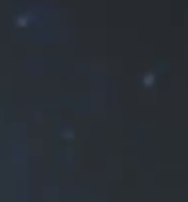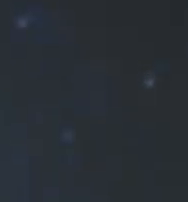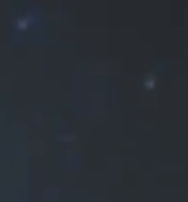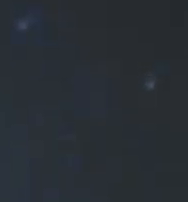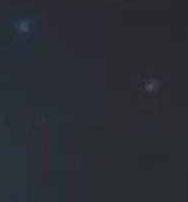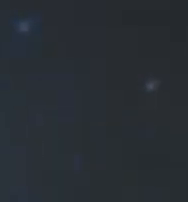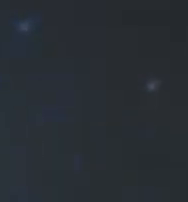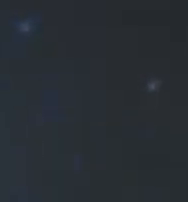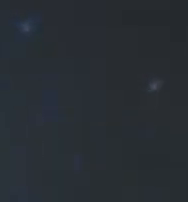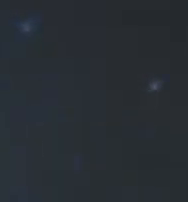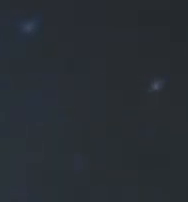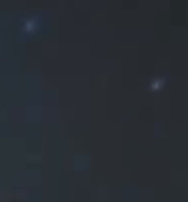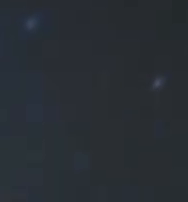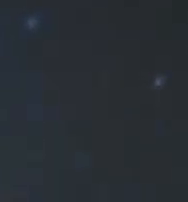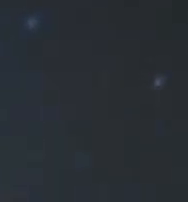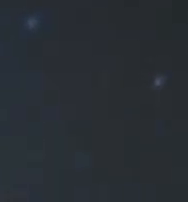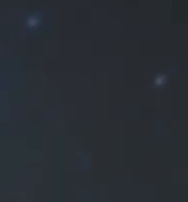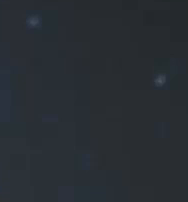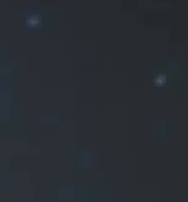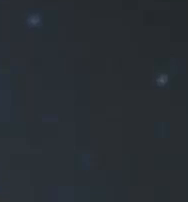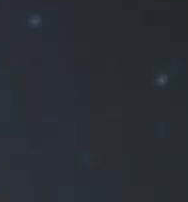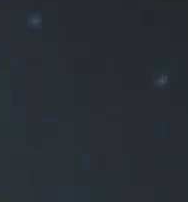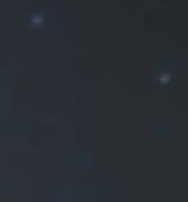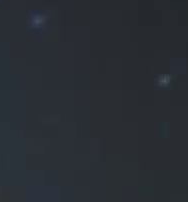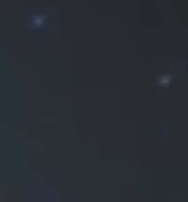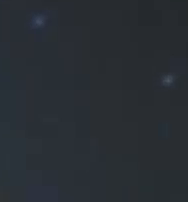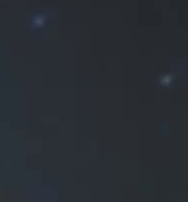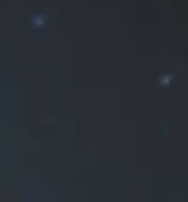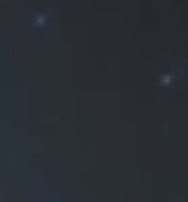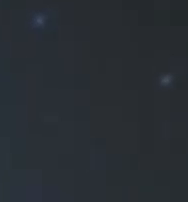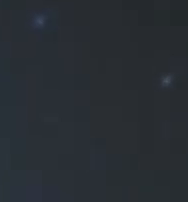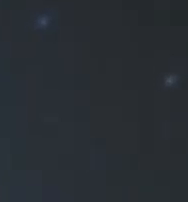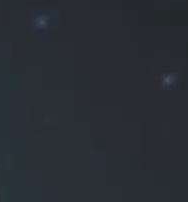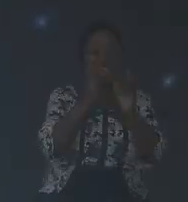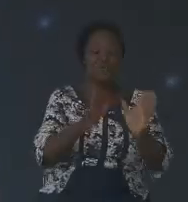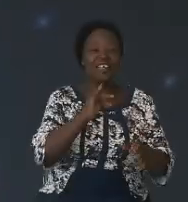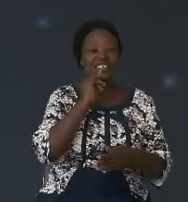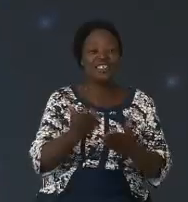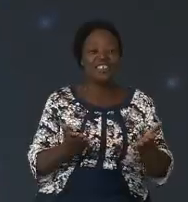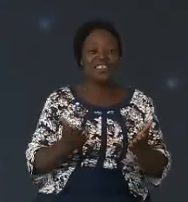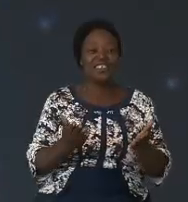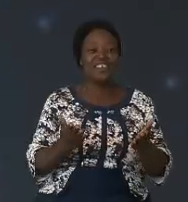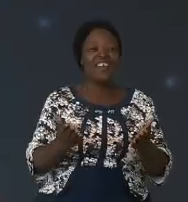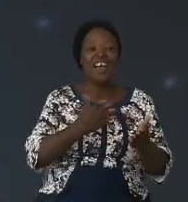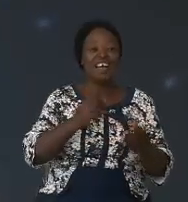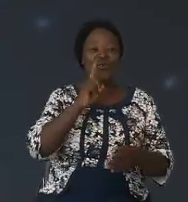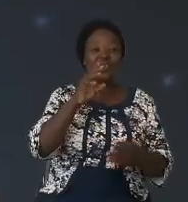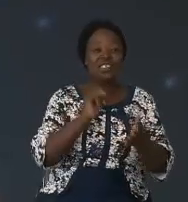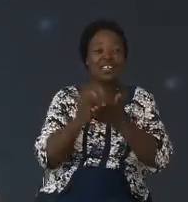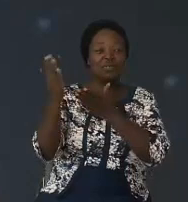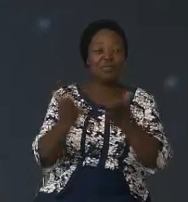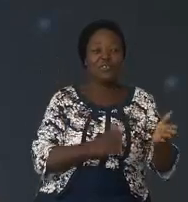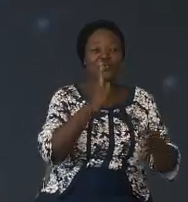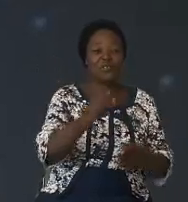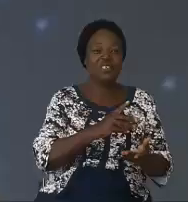If you believe God is here, the Savior is here, the healer is here, the deliverer